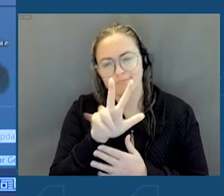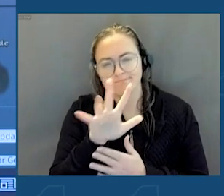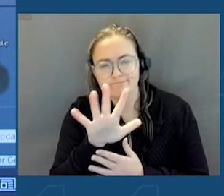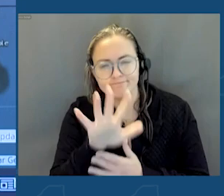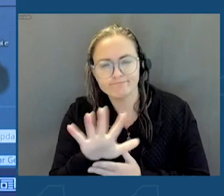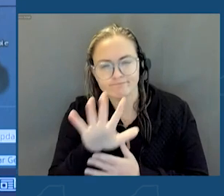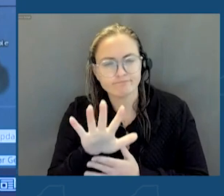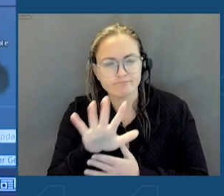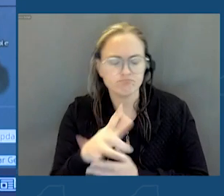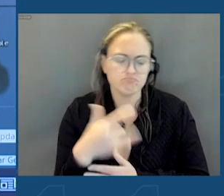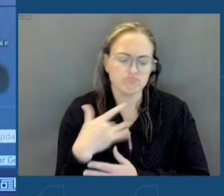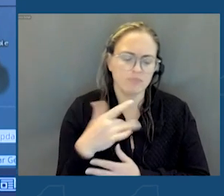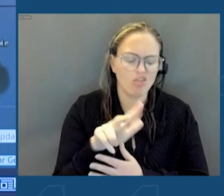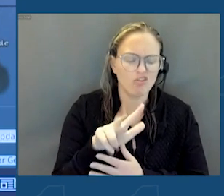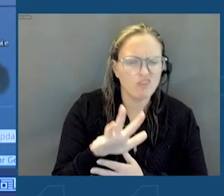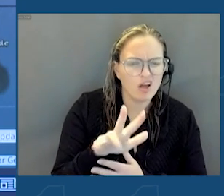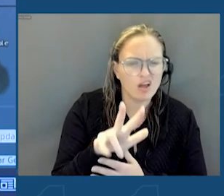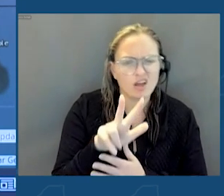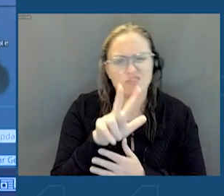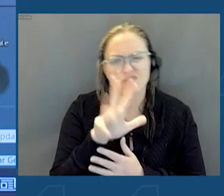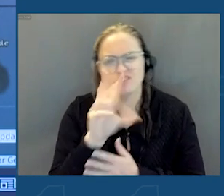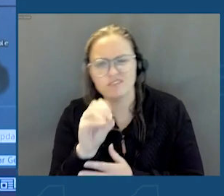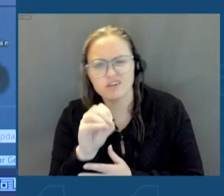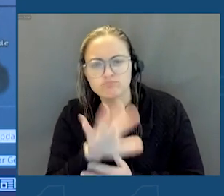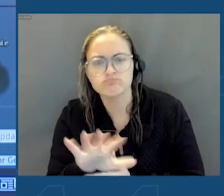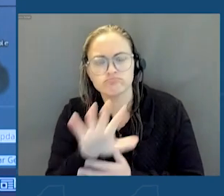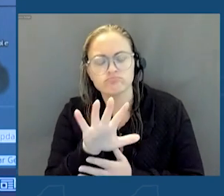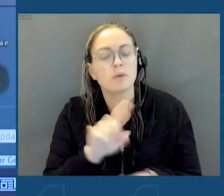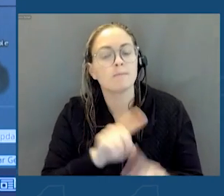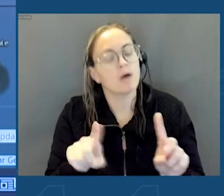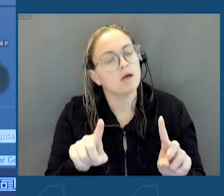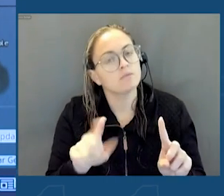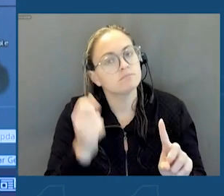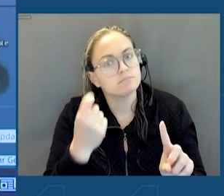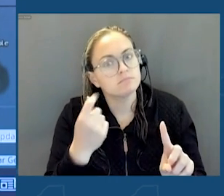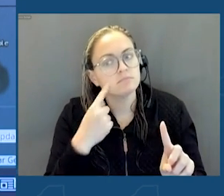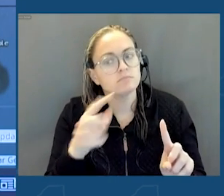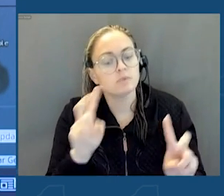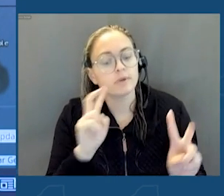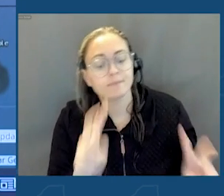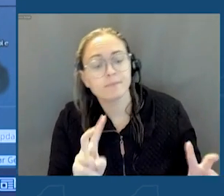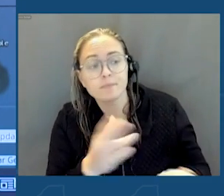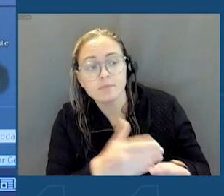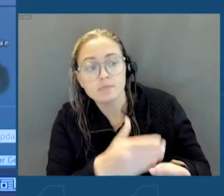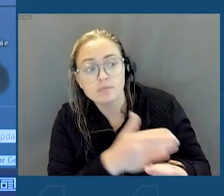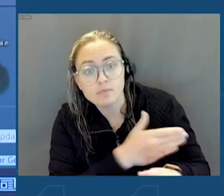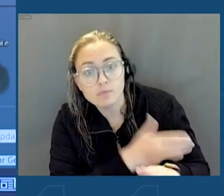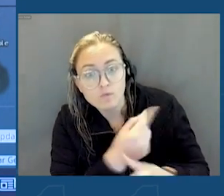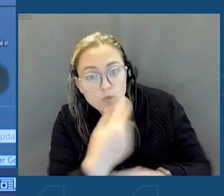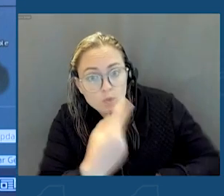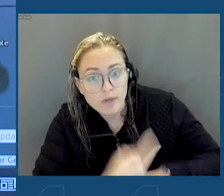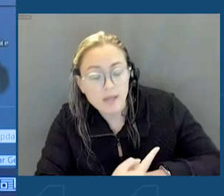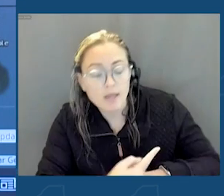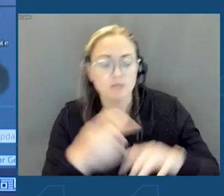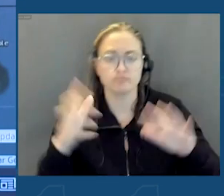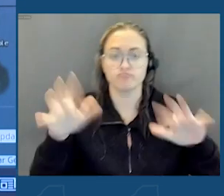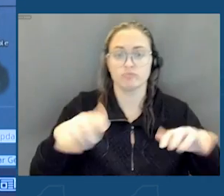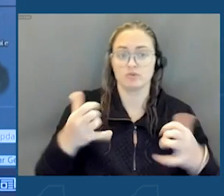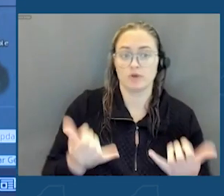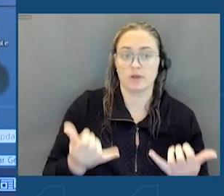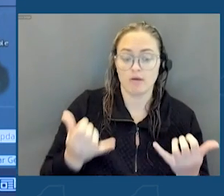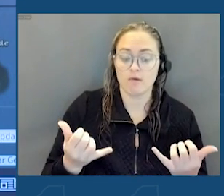Frequently it's 35, normal is 50. So we look to see weather improving over a few days. We're having the rain right now. Apparently